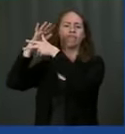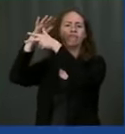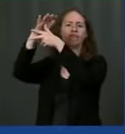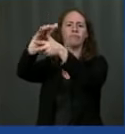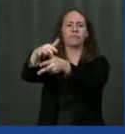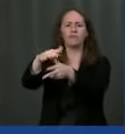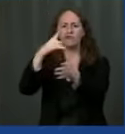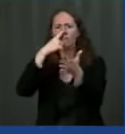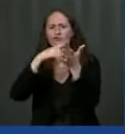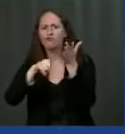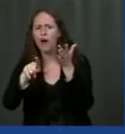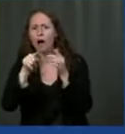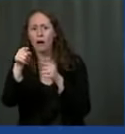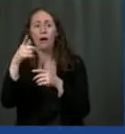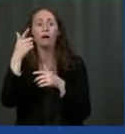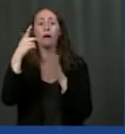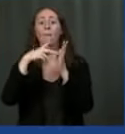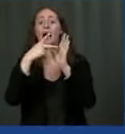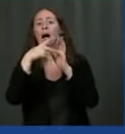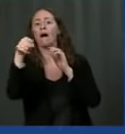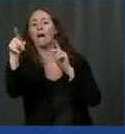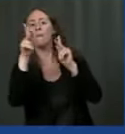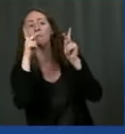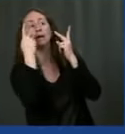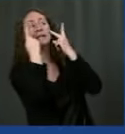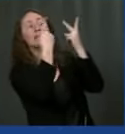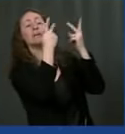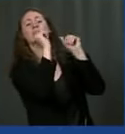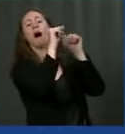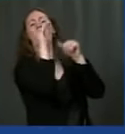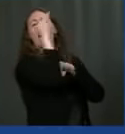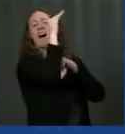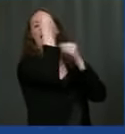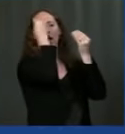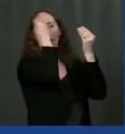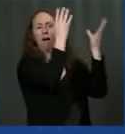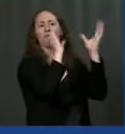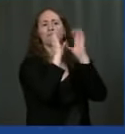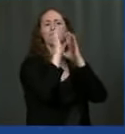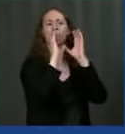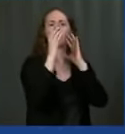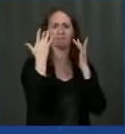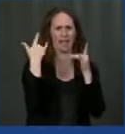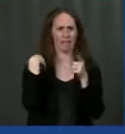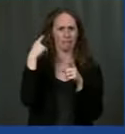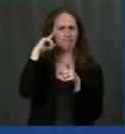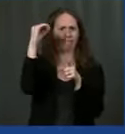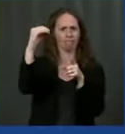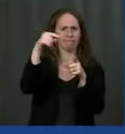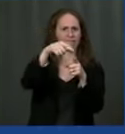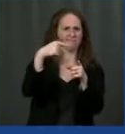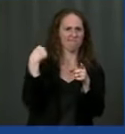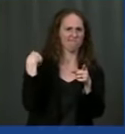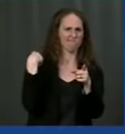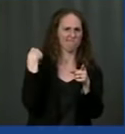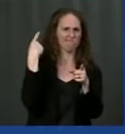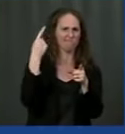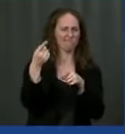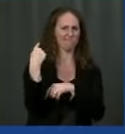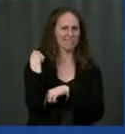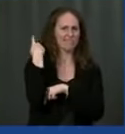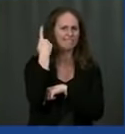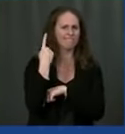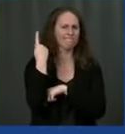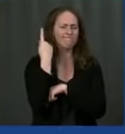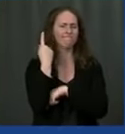and see what's going on there. But it's very hard to not have any word from that island and the people on it since that time. In